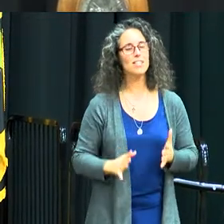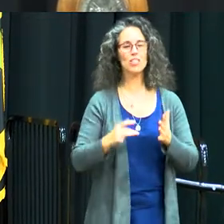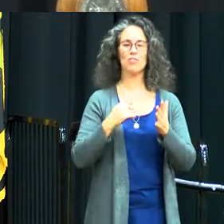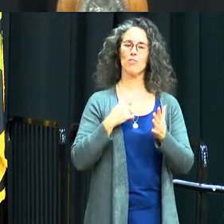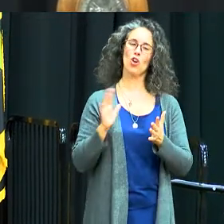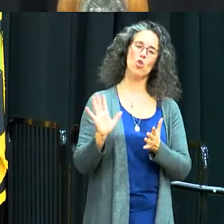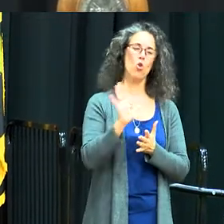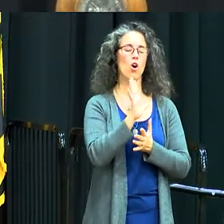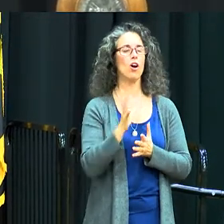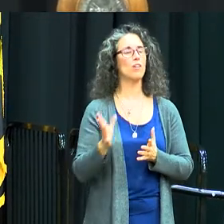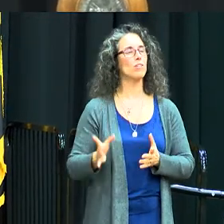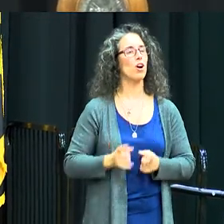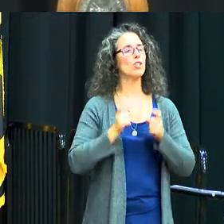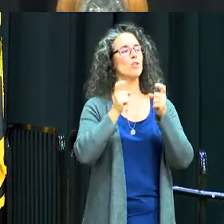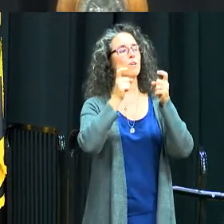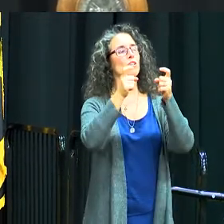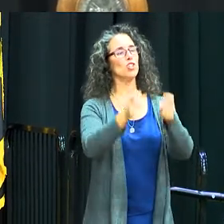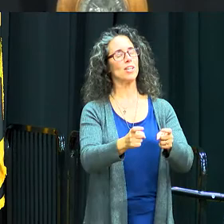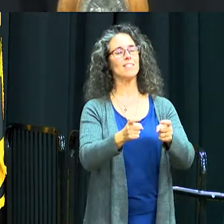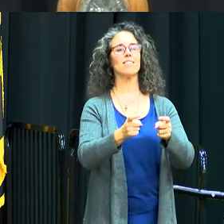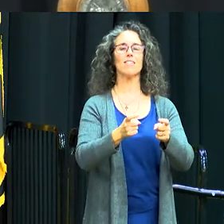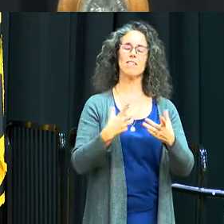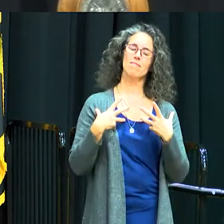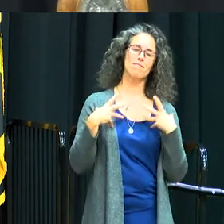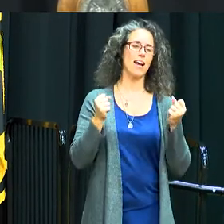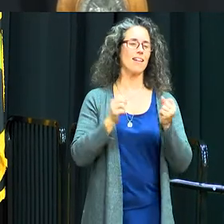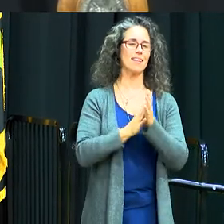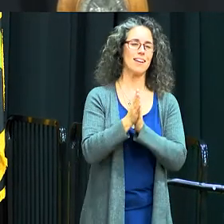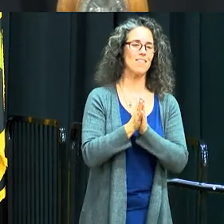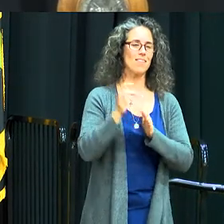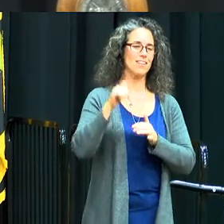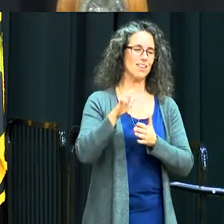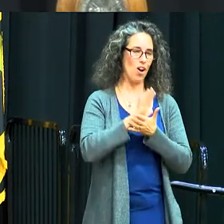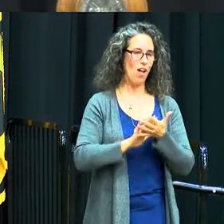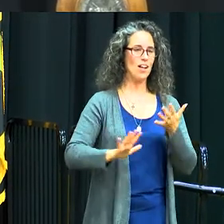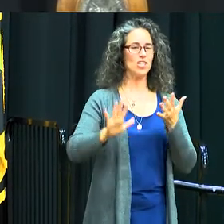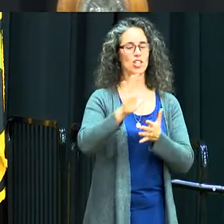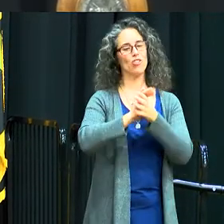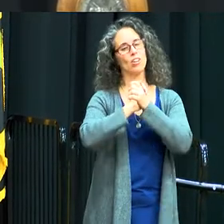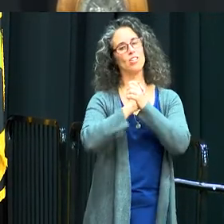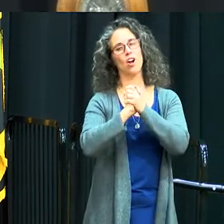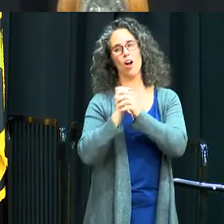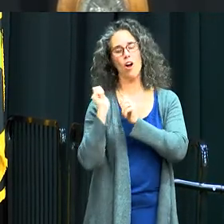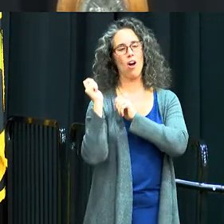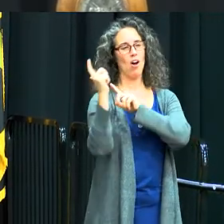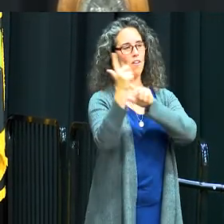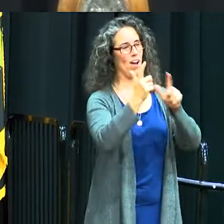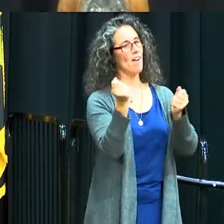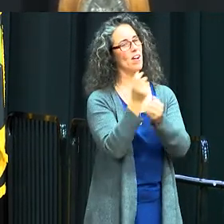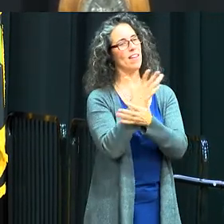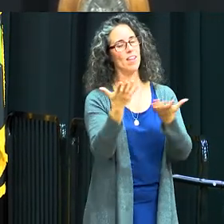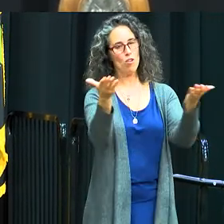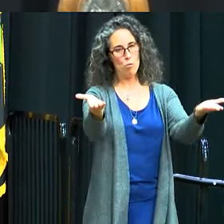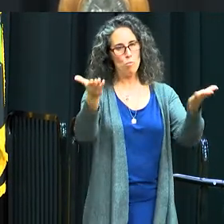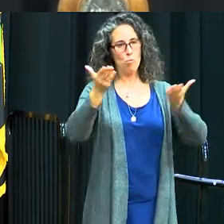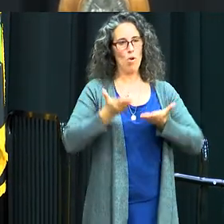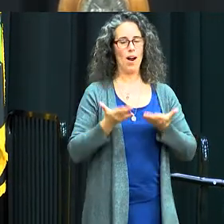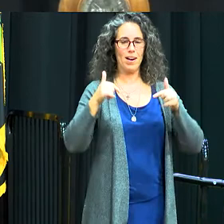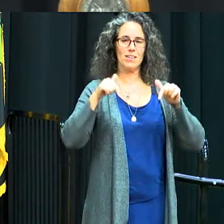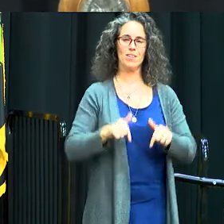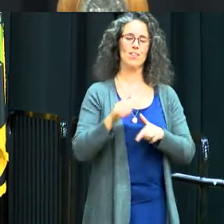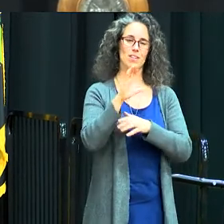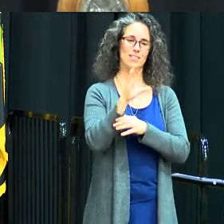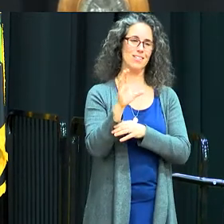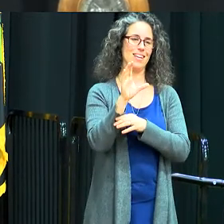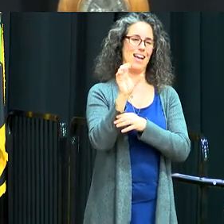and we congratulate everyone on all that you have done and all that you have brought to the College of Southern Maryland. We